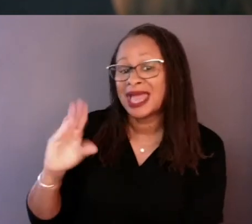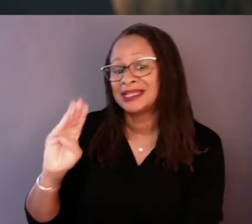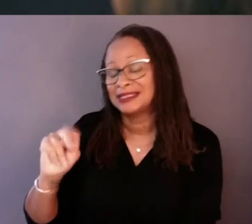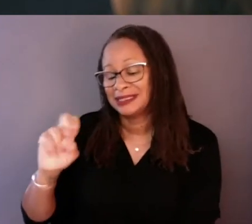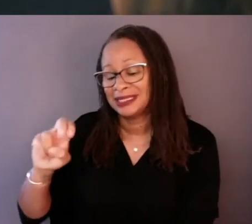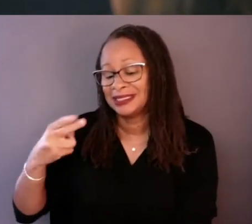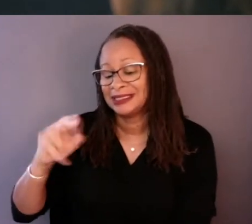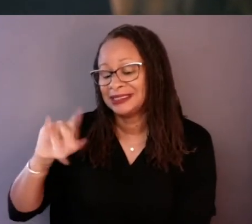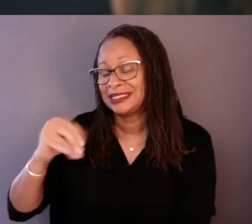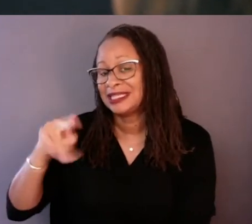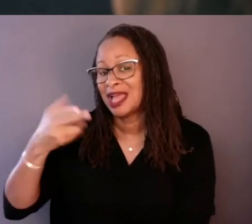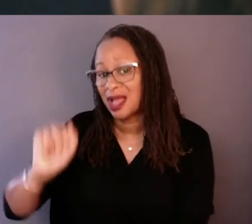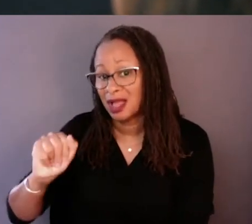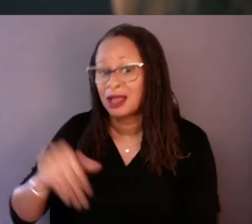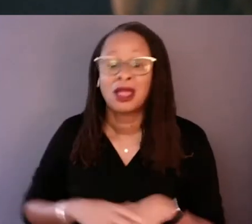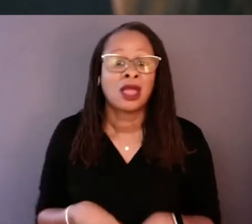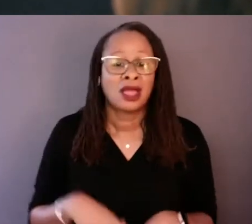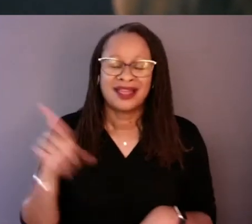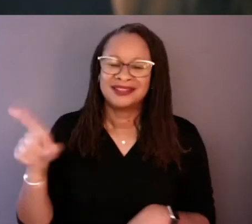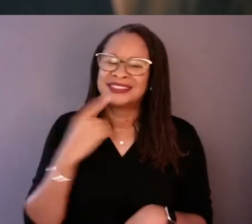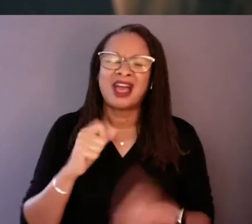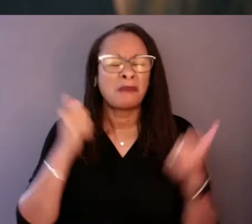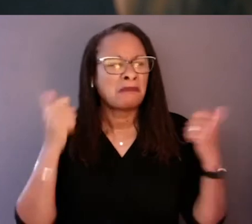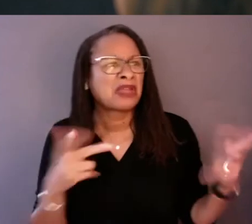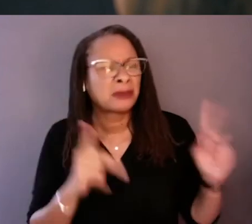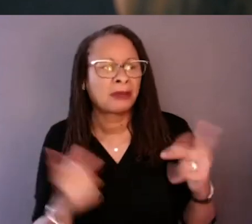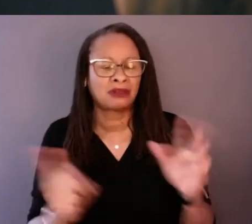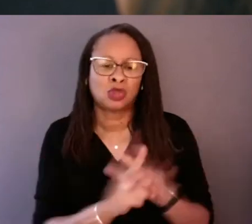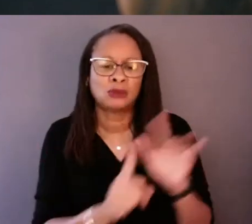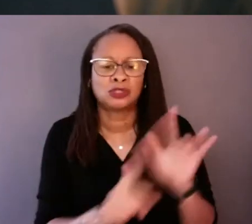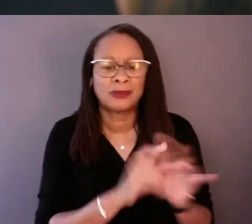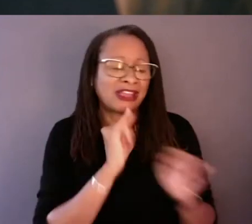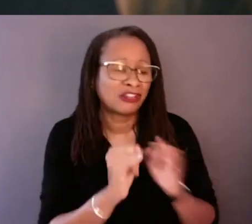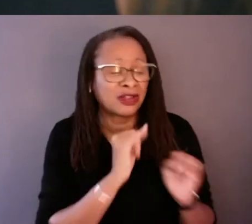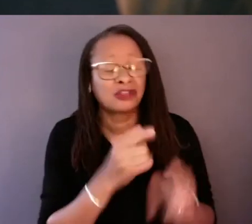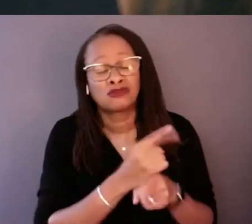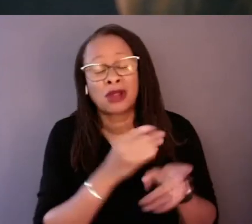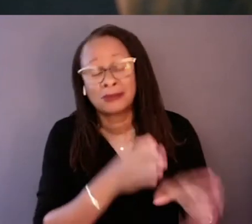journalists come here and they interview all the right people, the activists, the indigenous leaders,